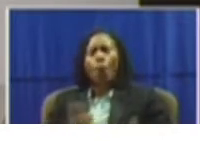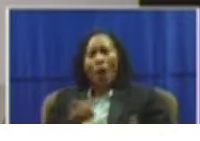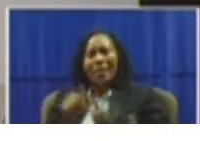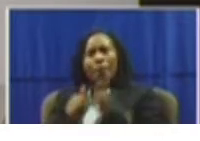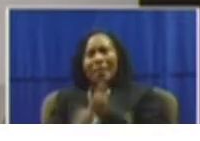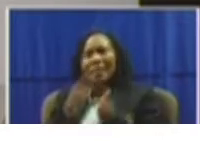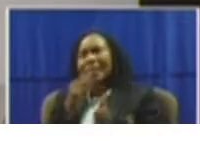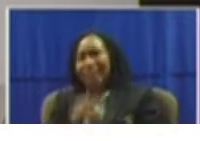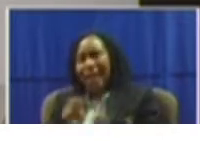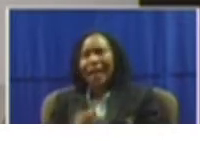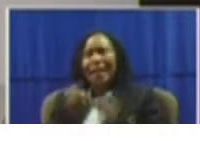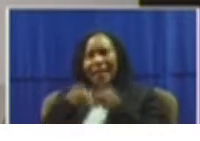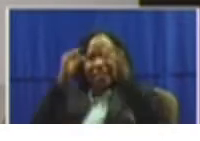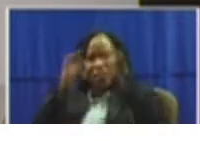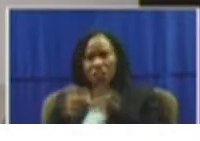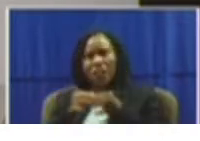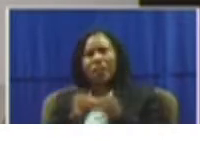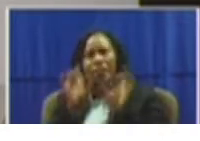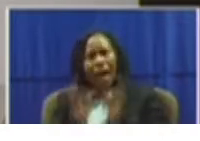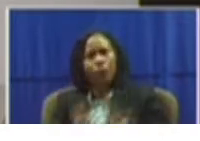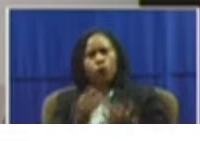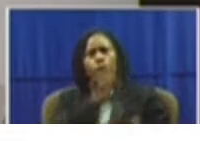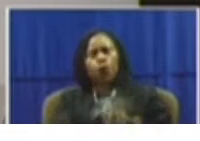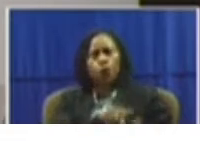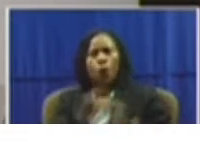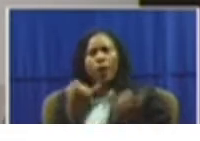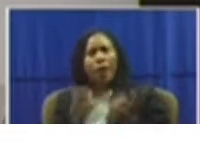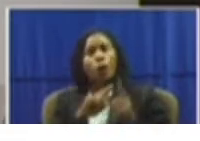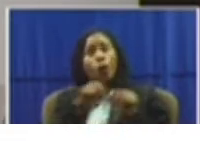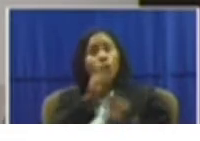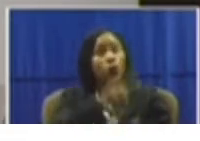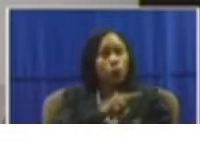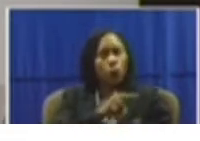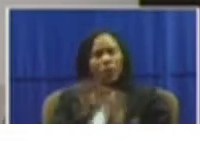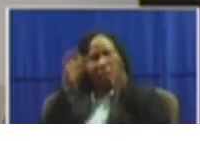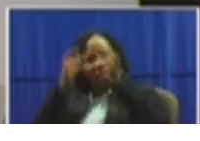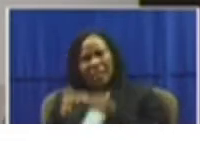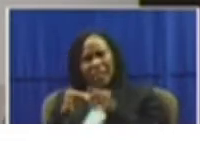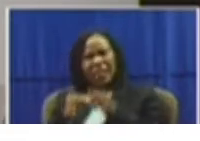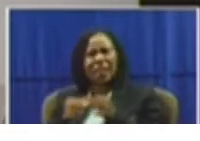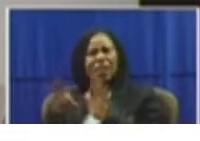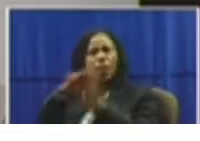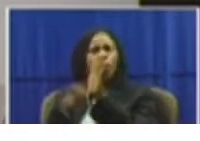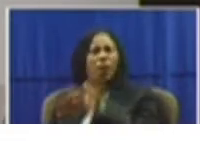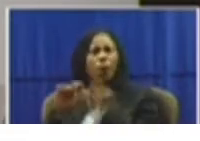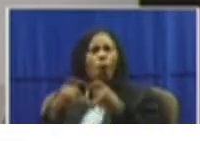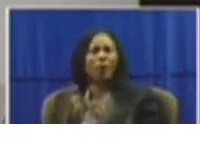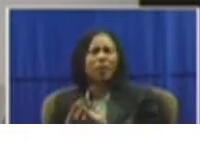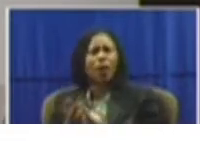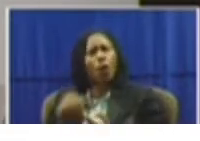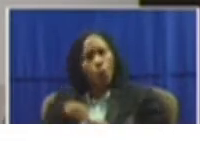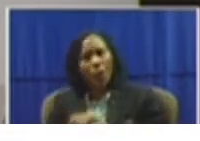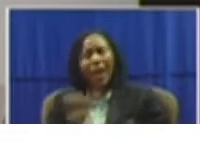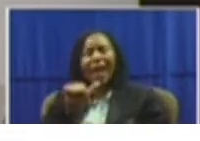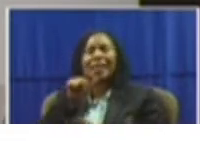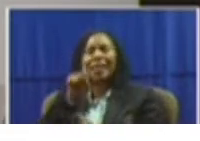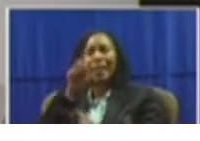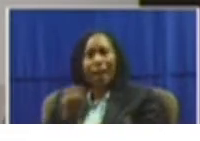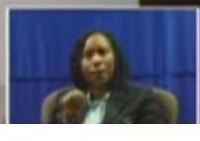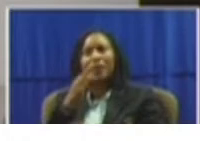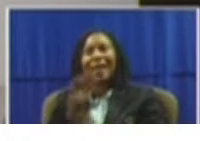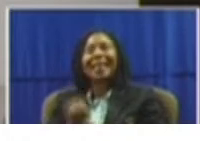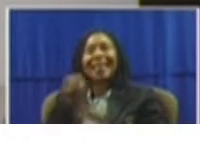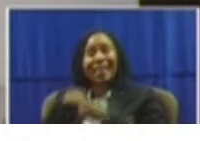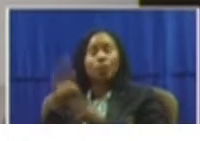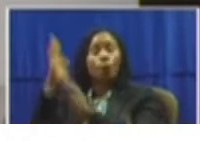I speak to you, you say the decision is in the programming committee. Therefore, what we move as the ATM, this motion must be